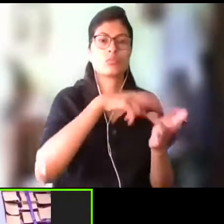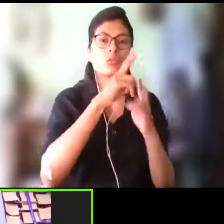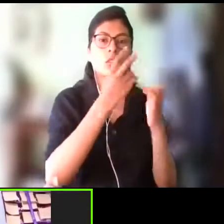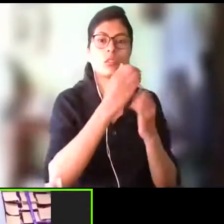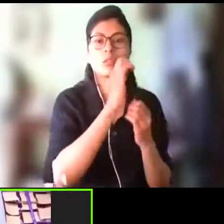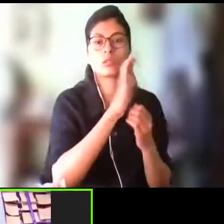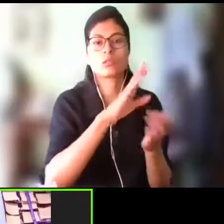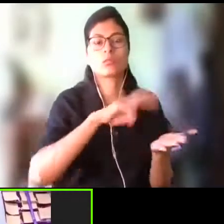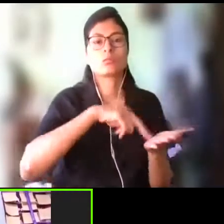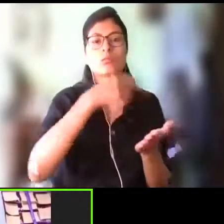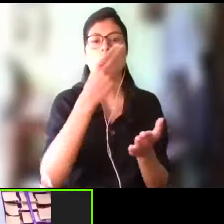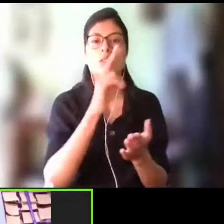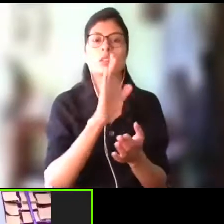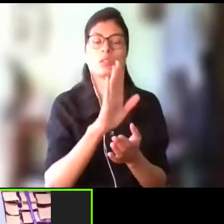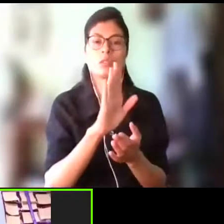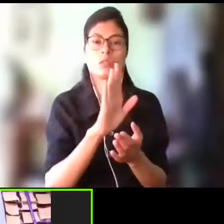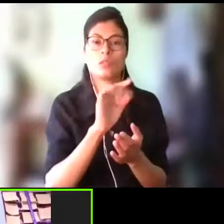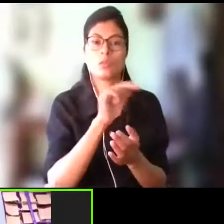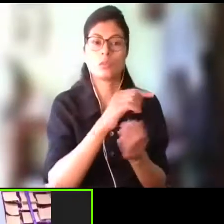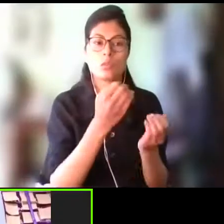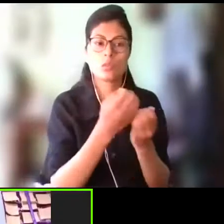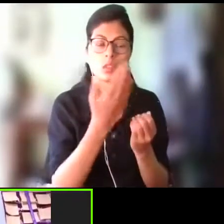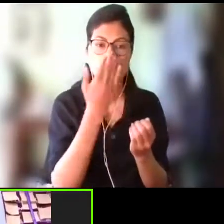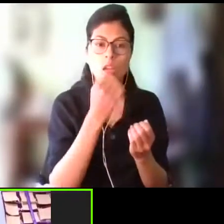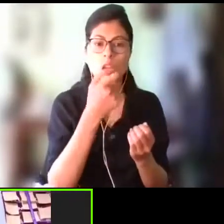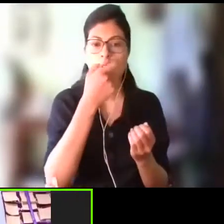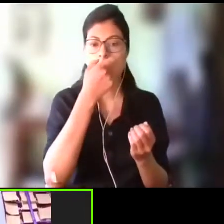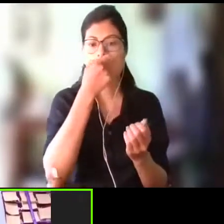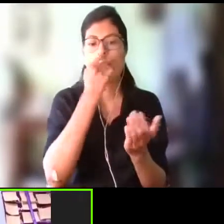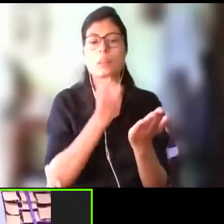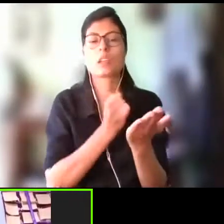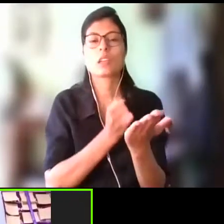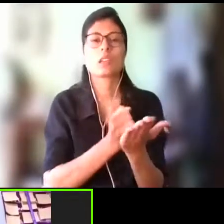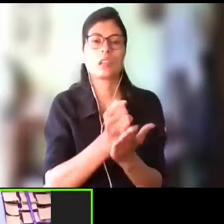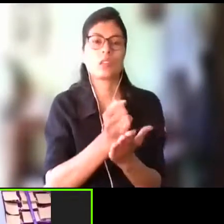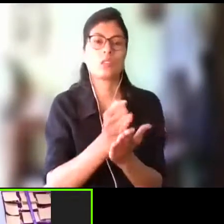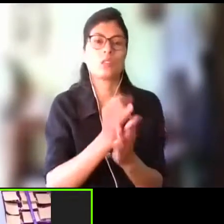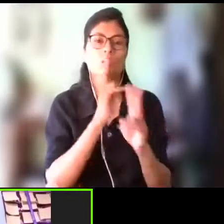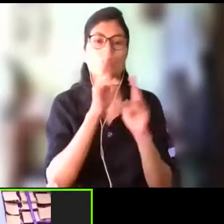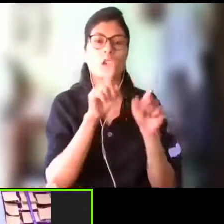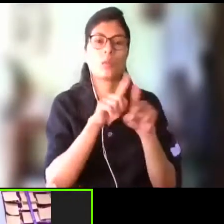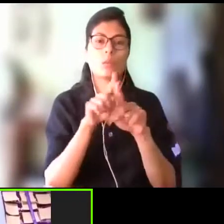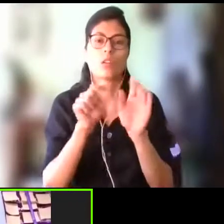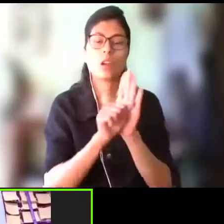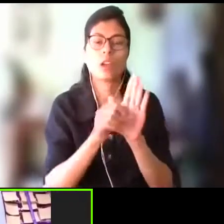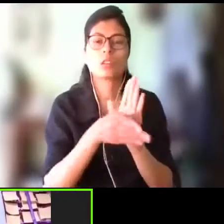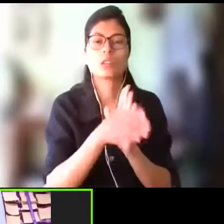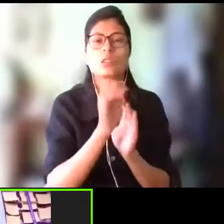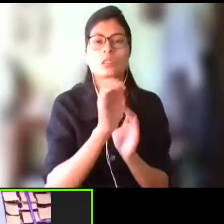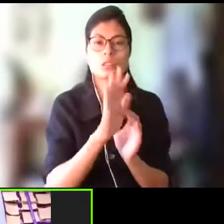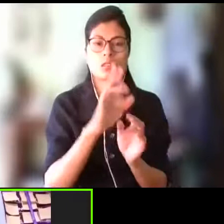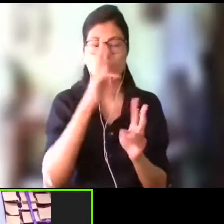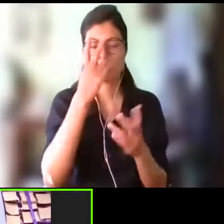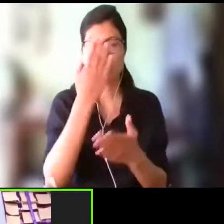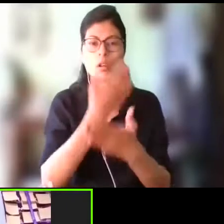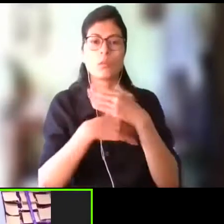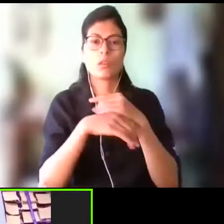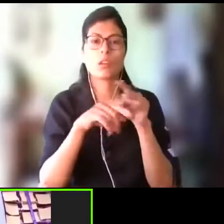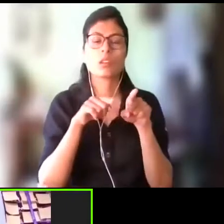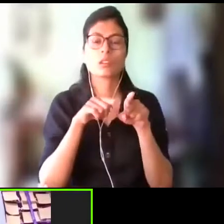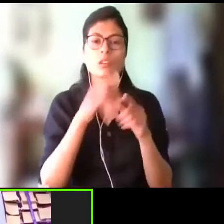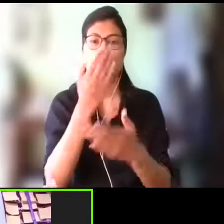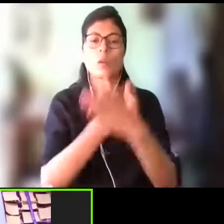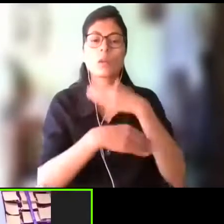be able to stand up to the voices of disabled women in these areas. Because they, from our